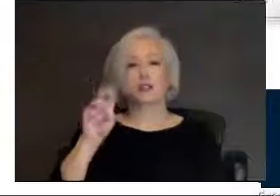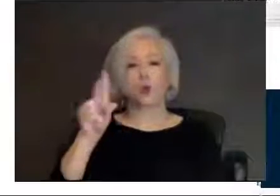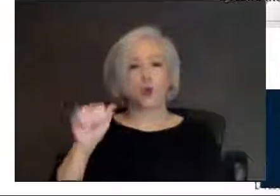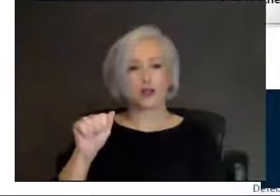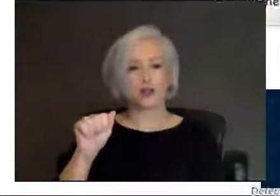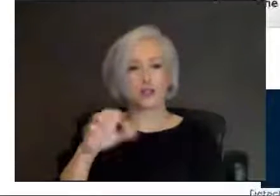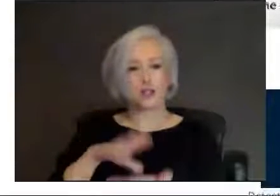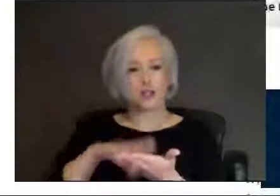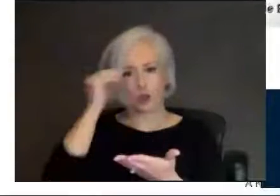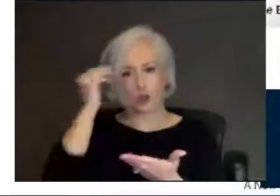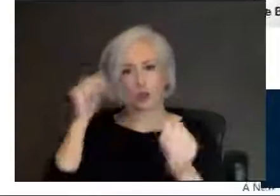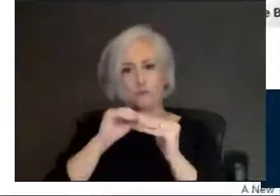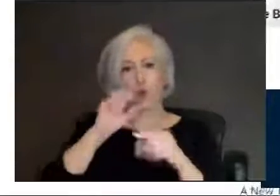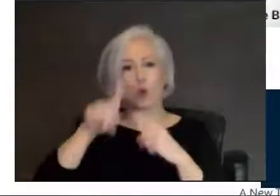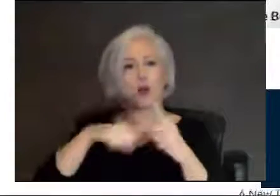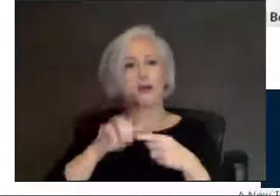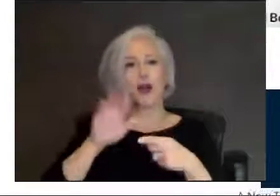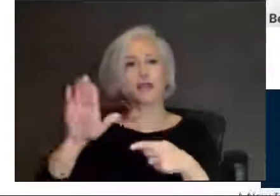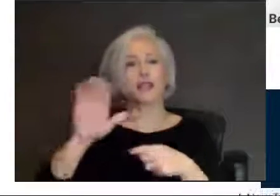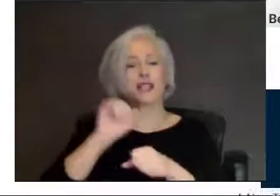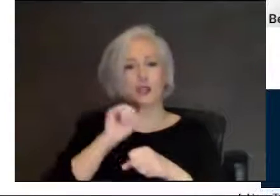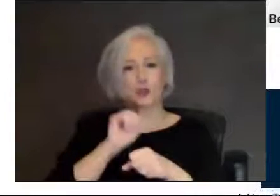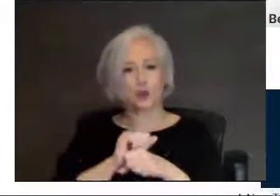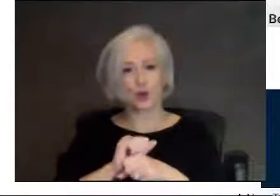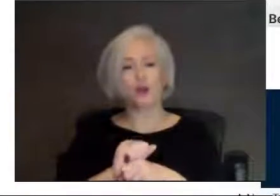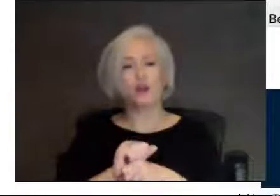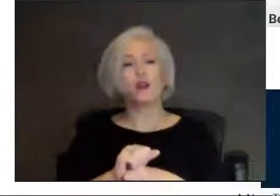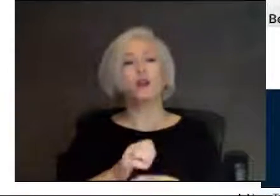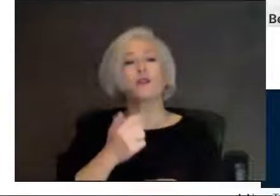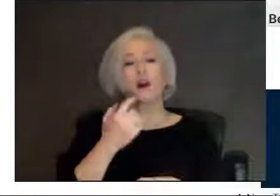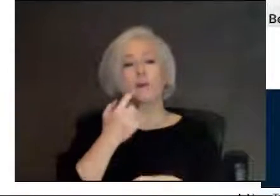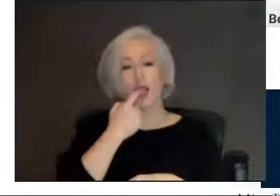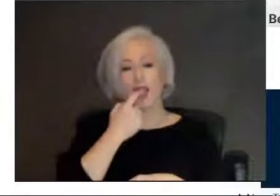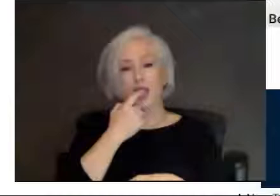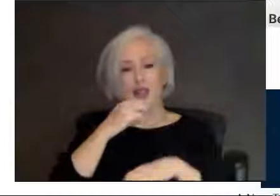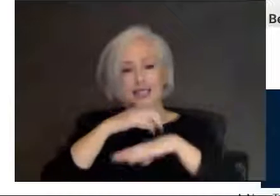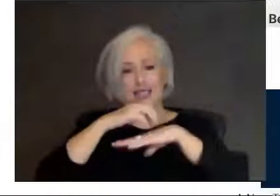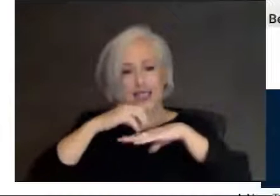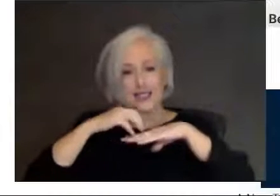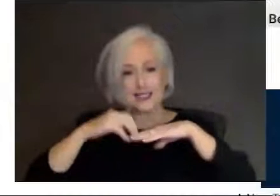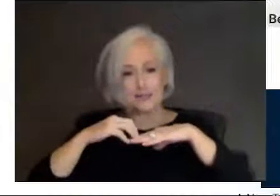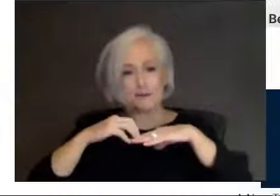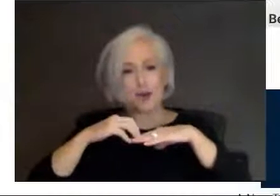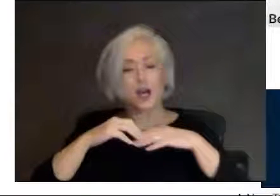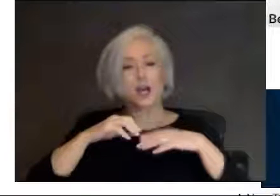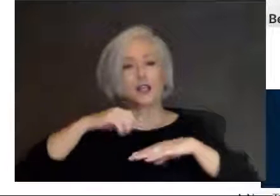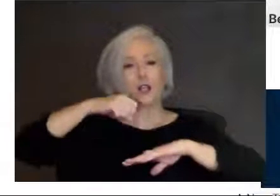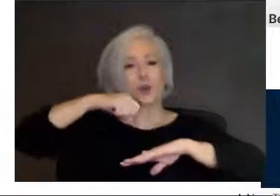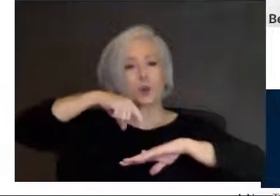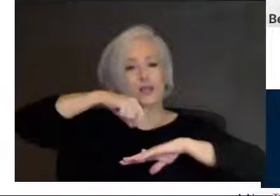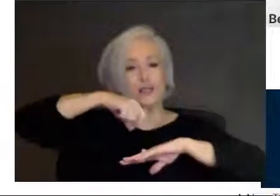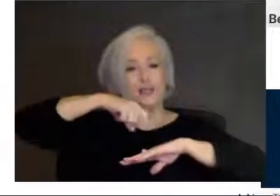the connection between taste bud receptors and colon cancer, visit